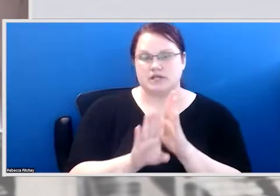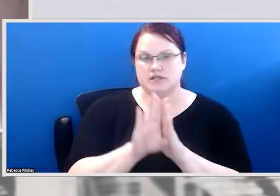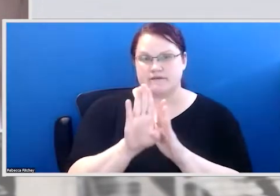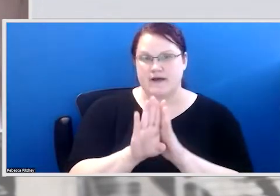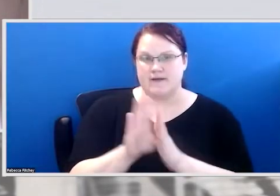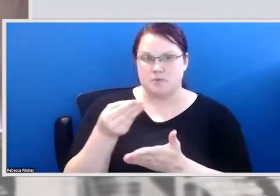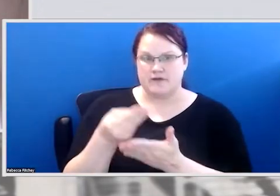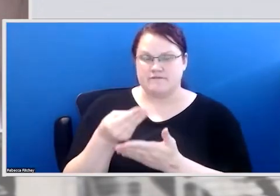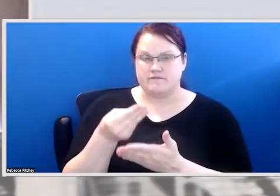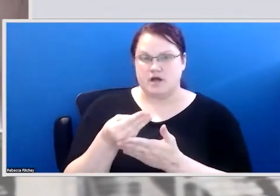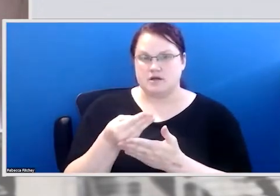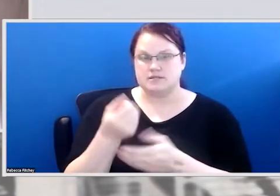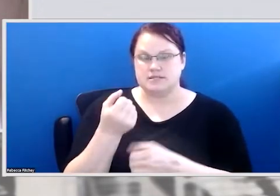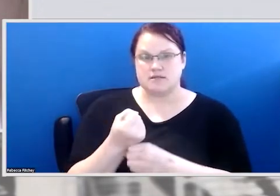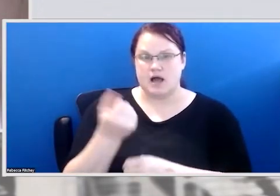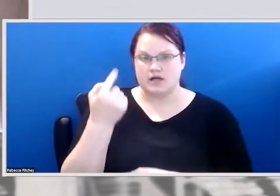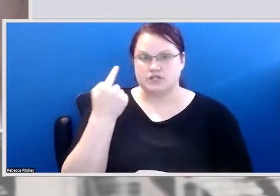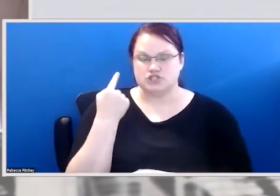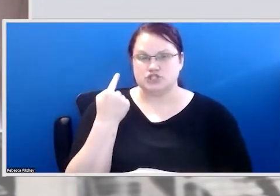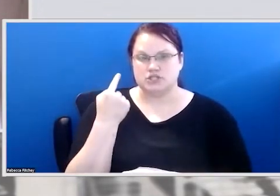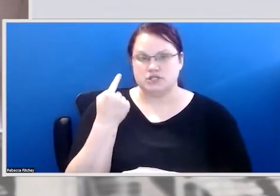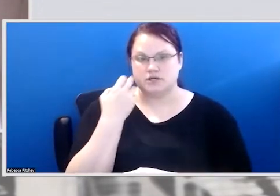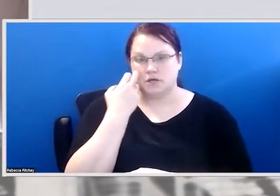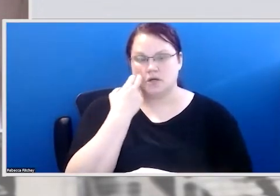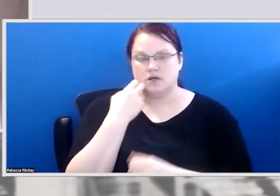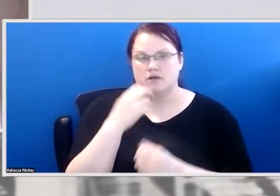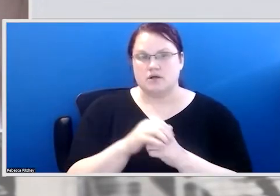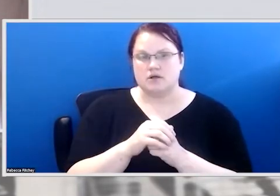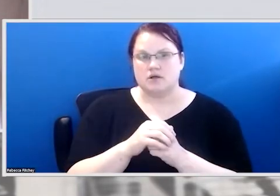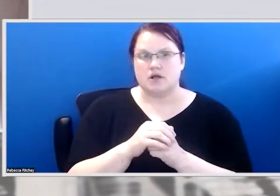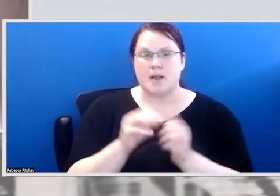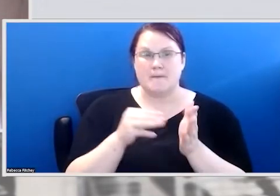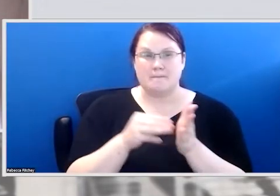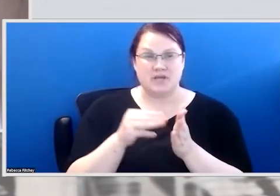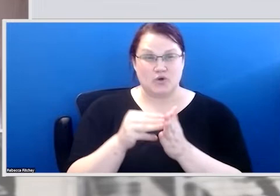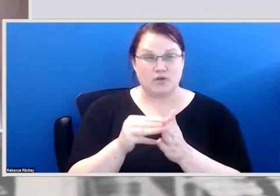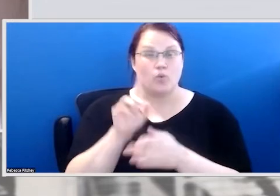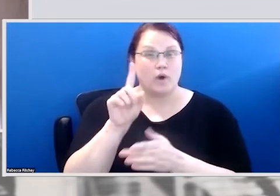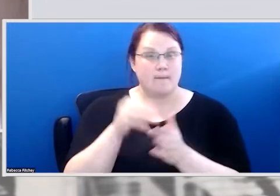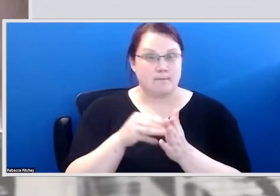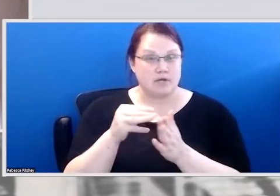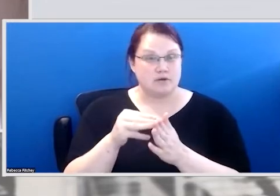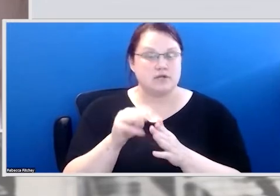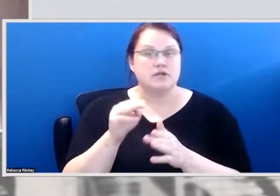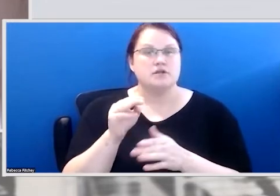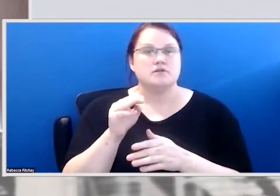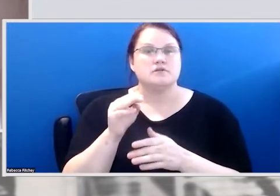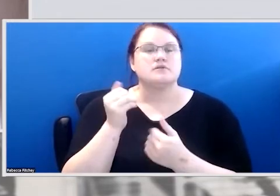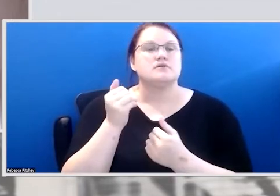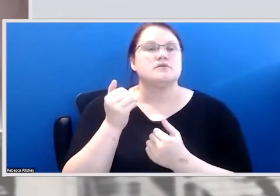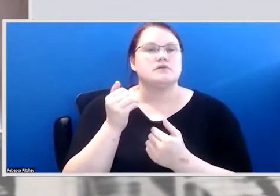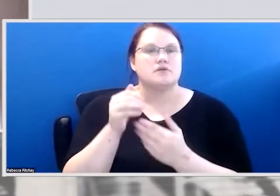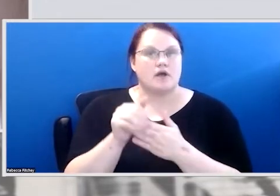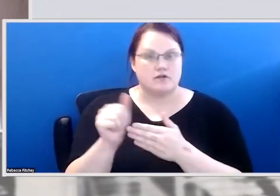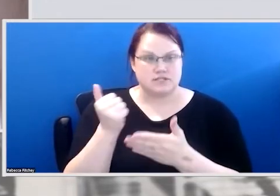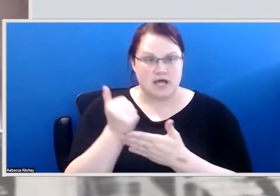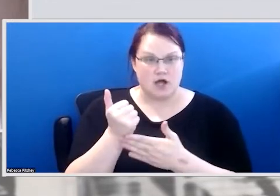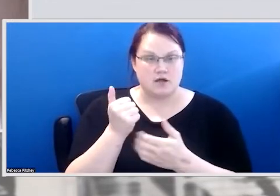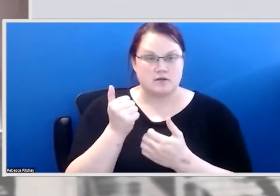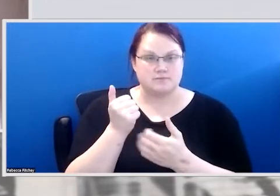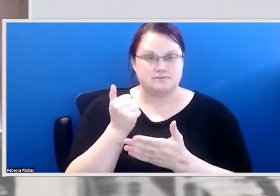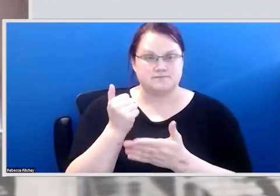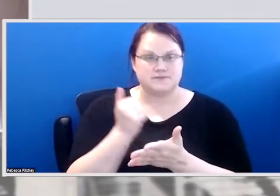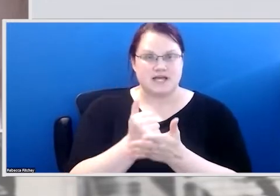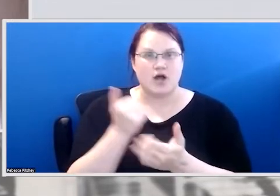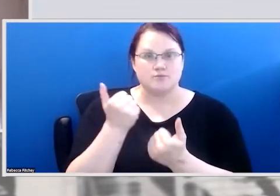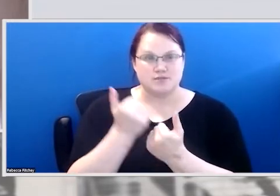So last year we got $1 million to help support the senior centers, and I'm going to put in that same